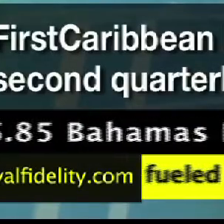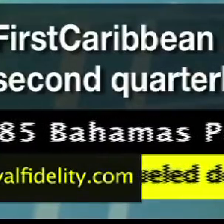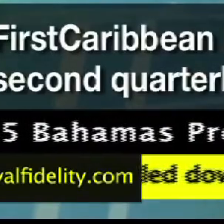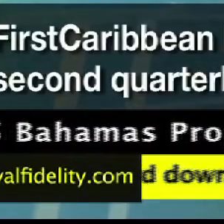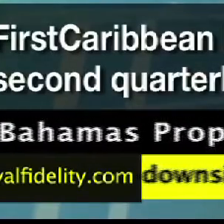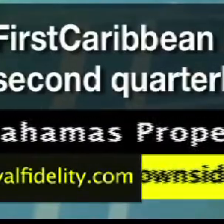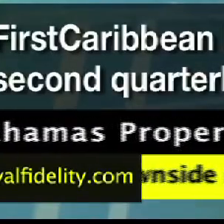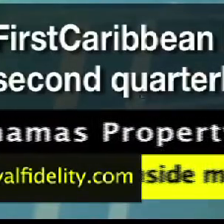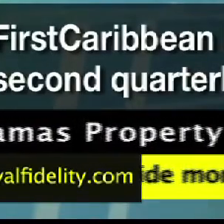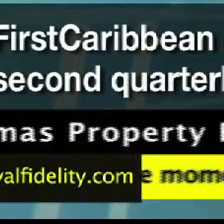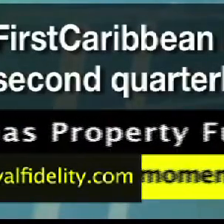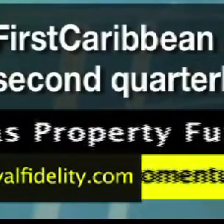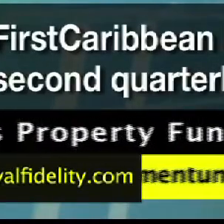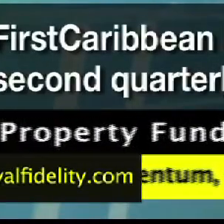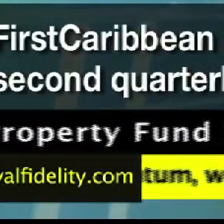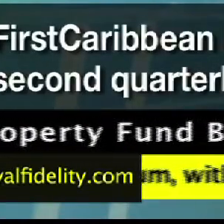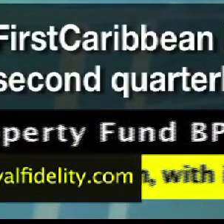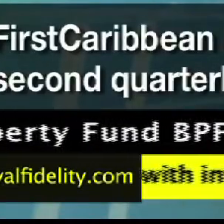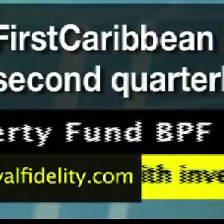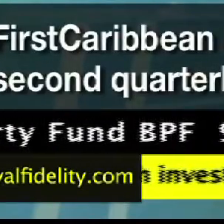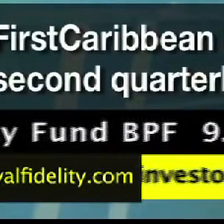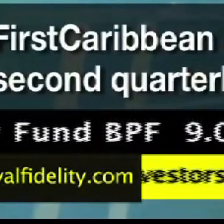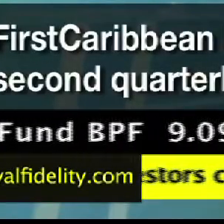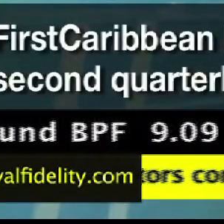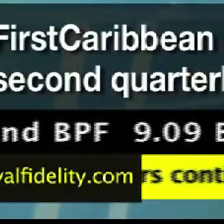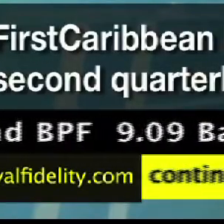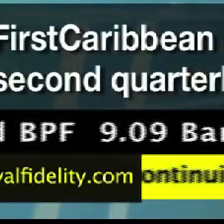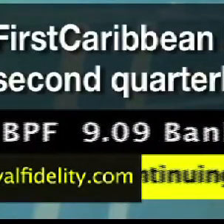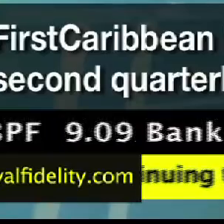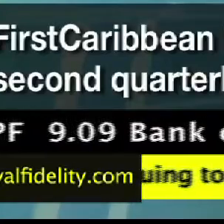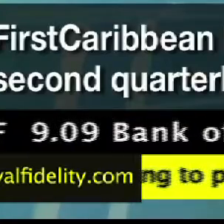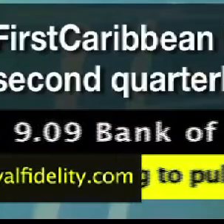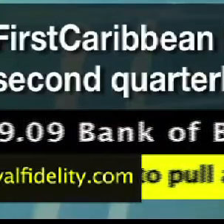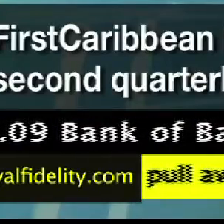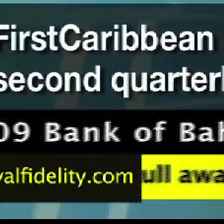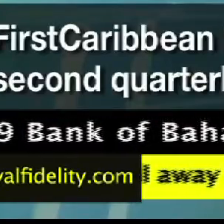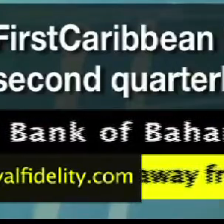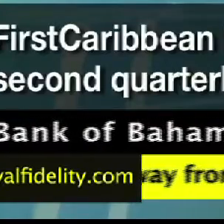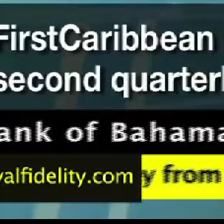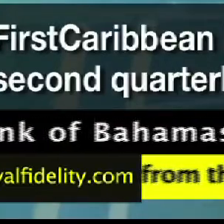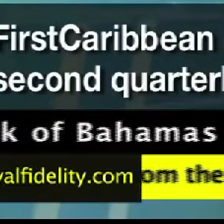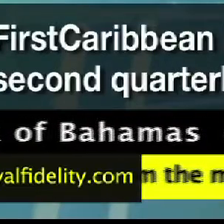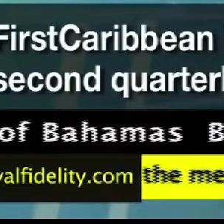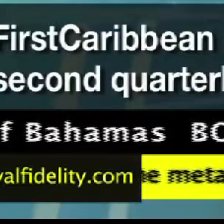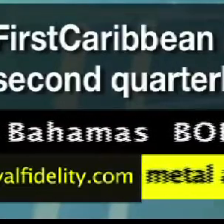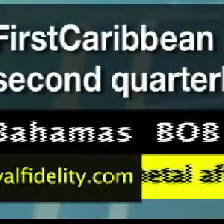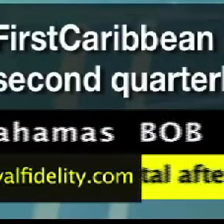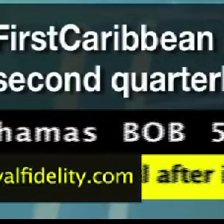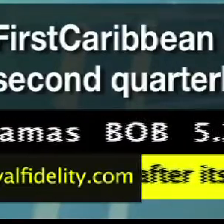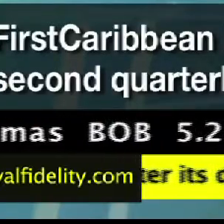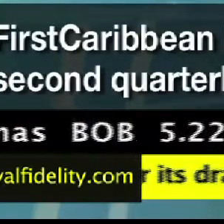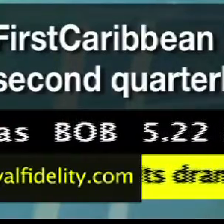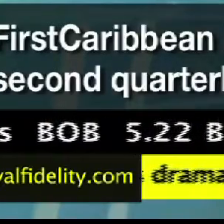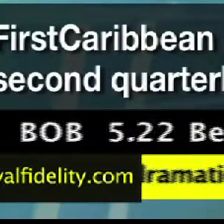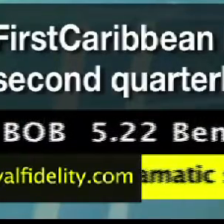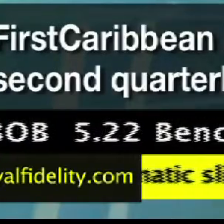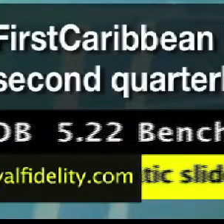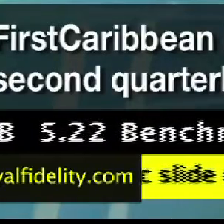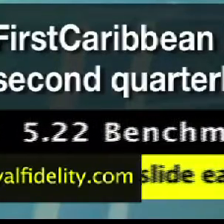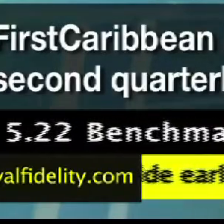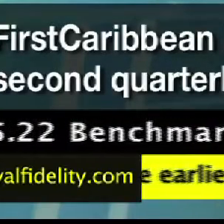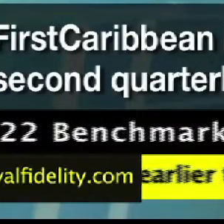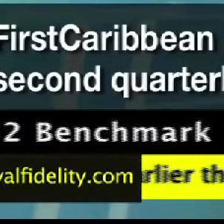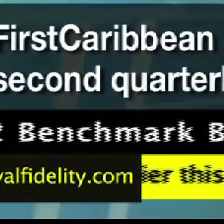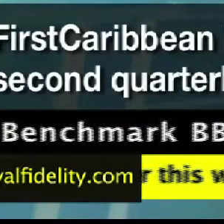initiatives are now being realized as the efficiency ratio continues to improve. It also maintained profitability by offsetting